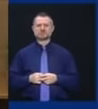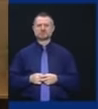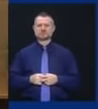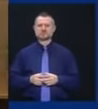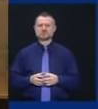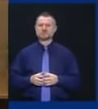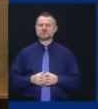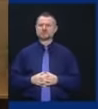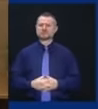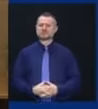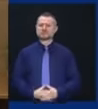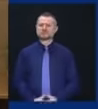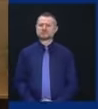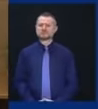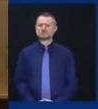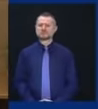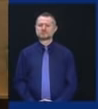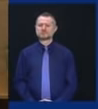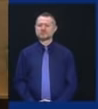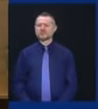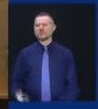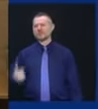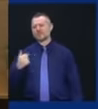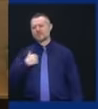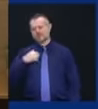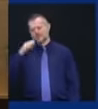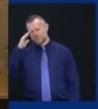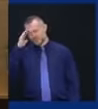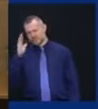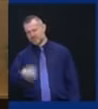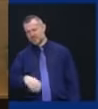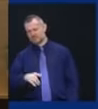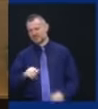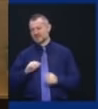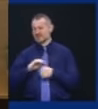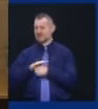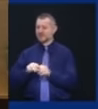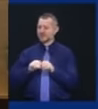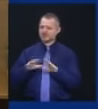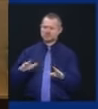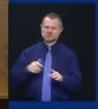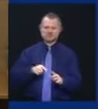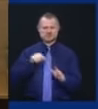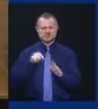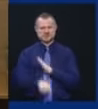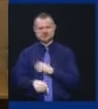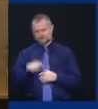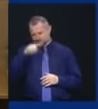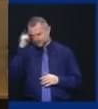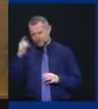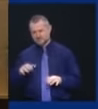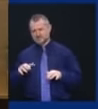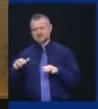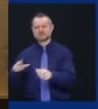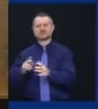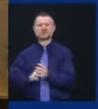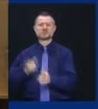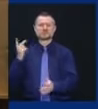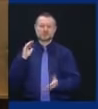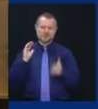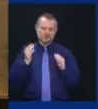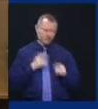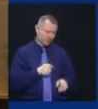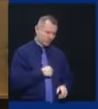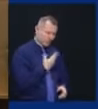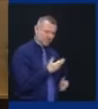We know, as already has been stated, that the pandemic has killed Black Americans at twice the rate of white Americans,